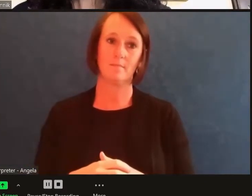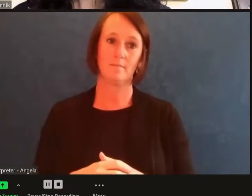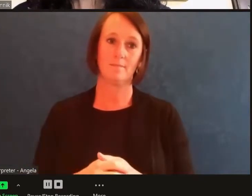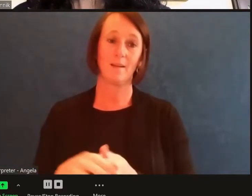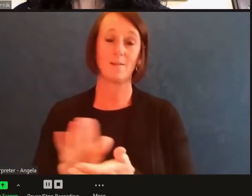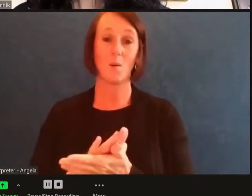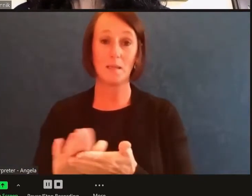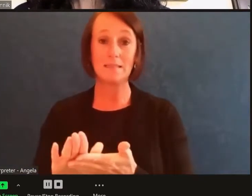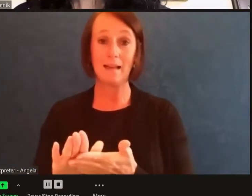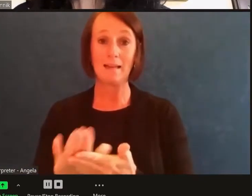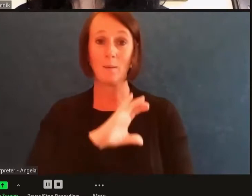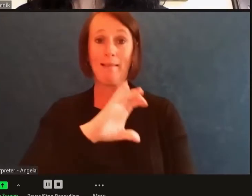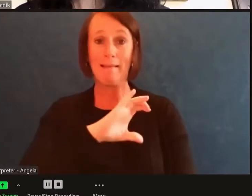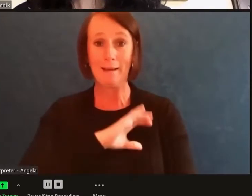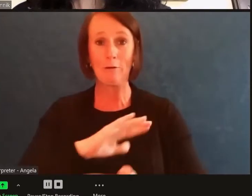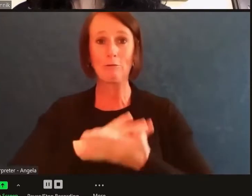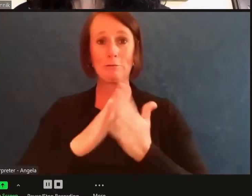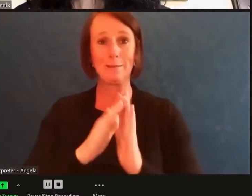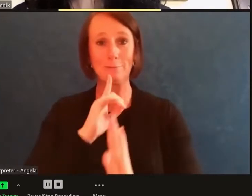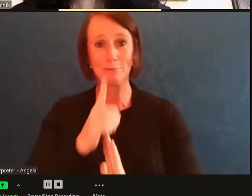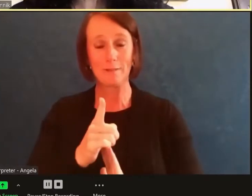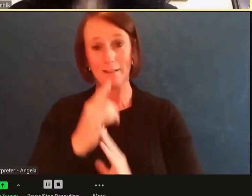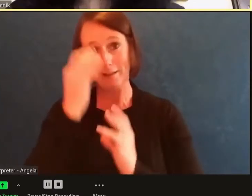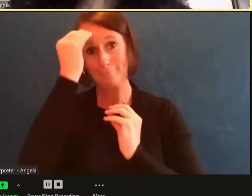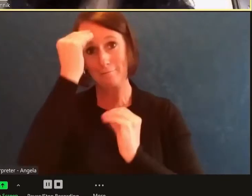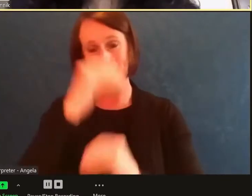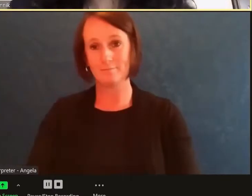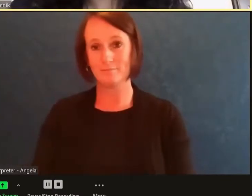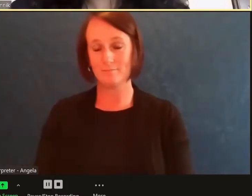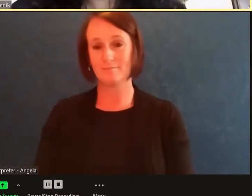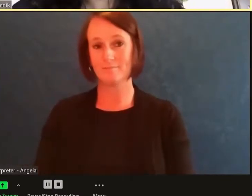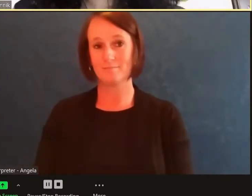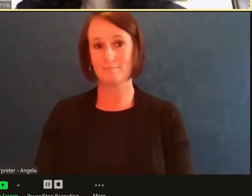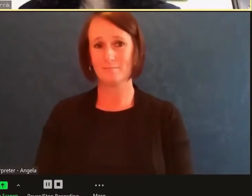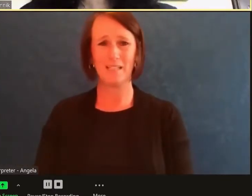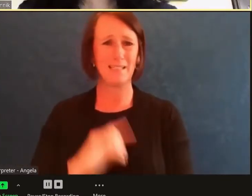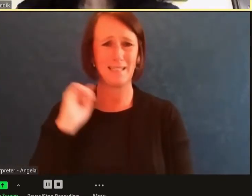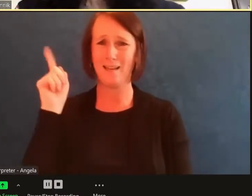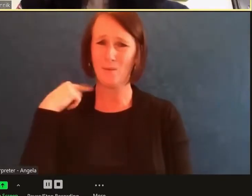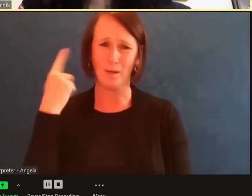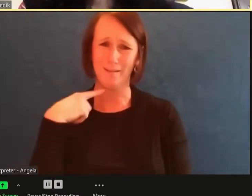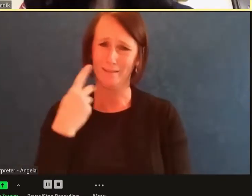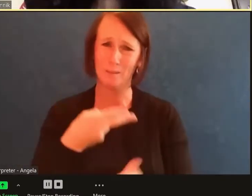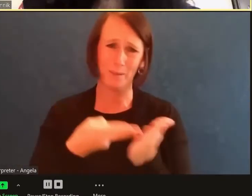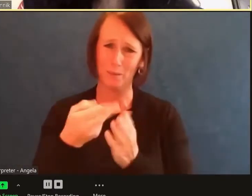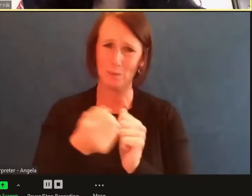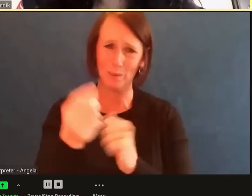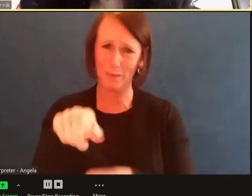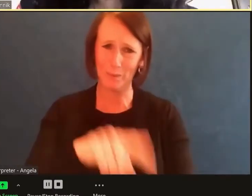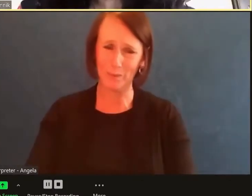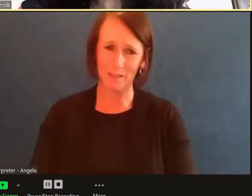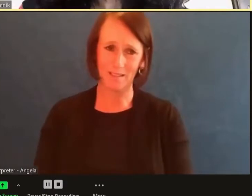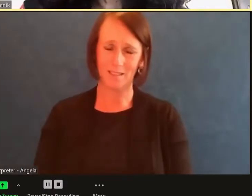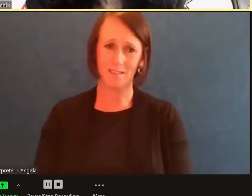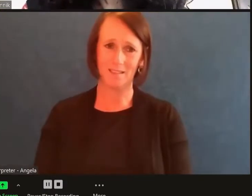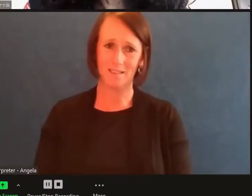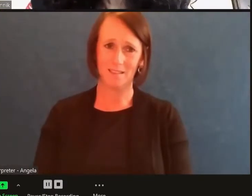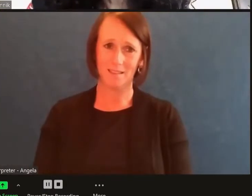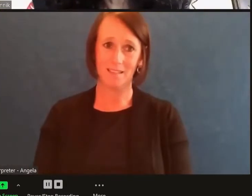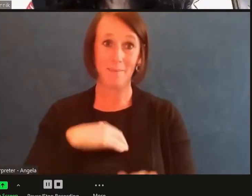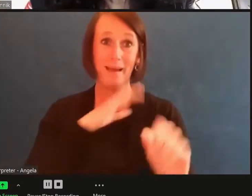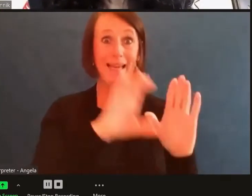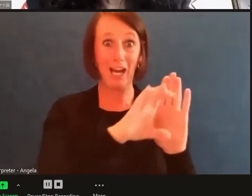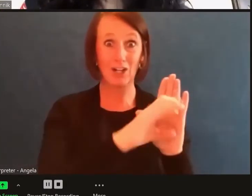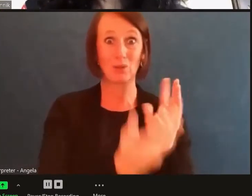write themselves. It's nice Sounds to get a little these. psychotic, though. I was going to say my characters were interrupting my